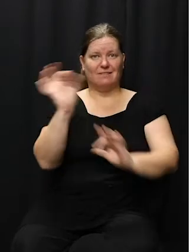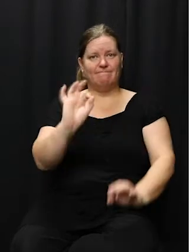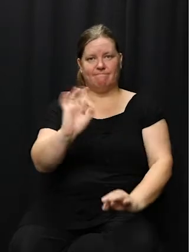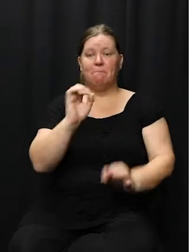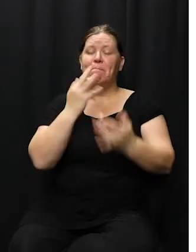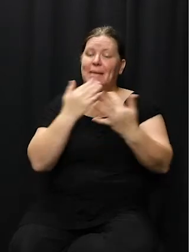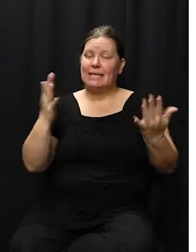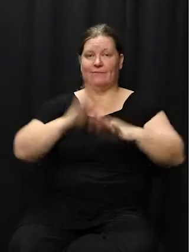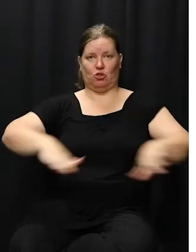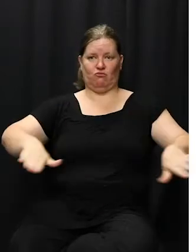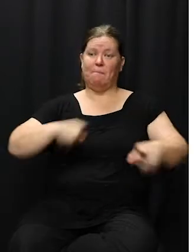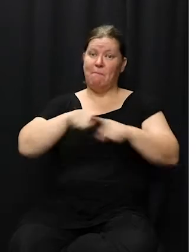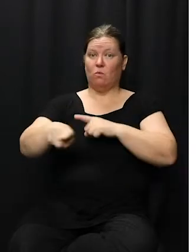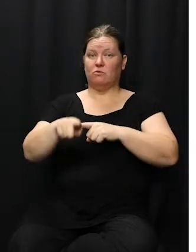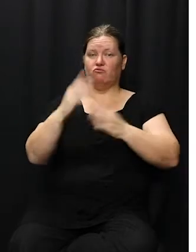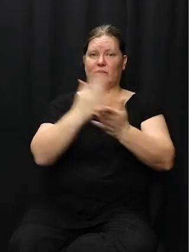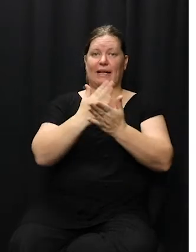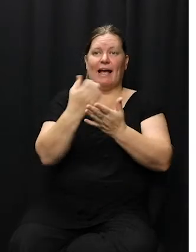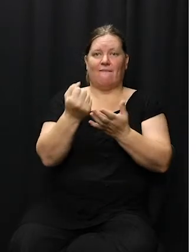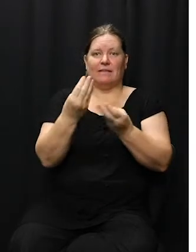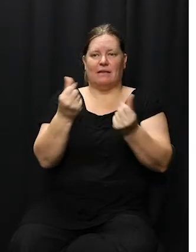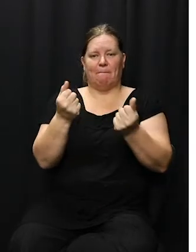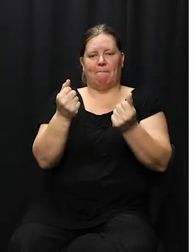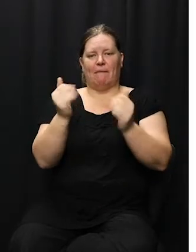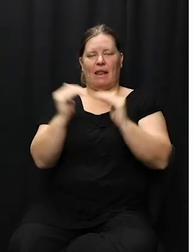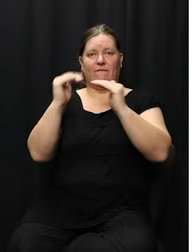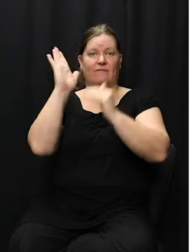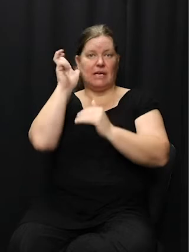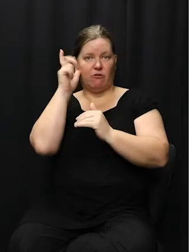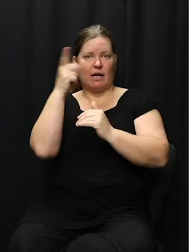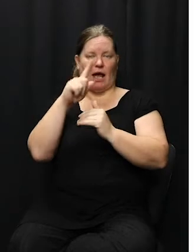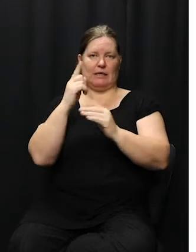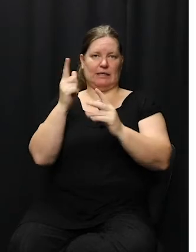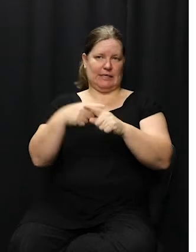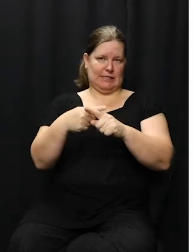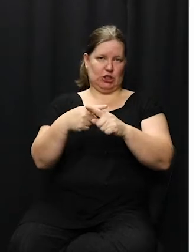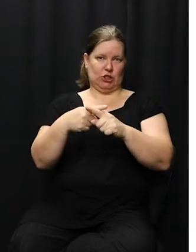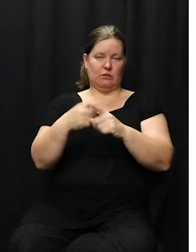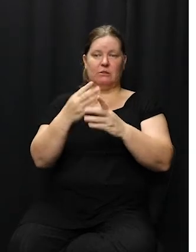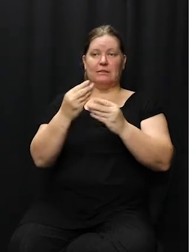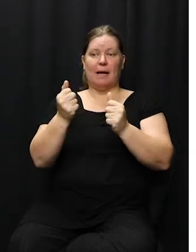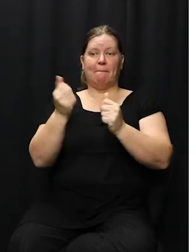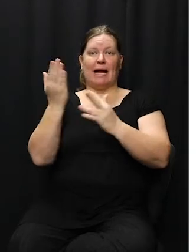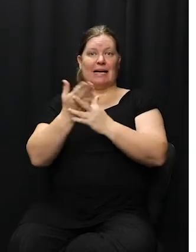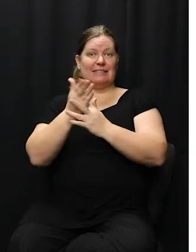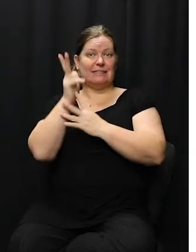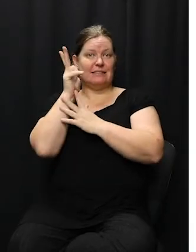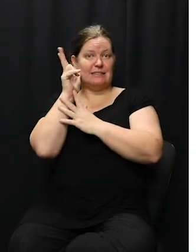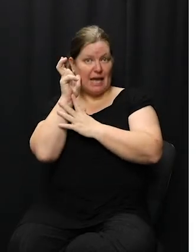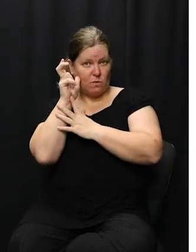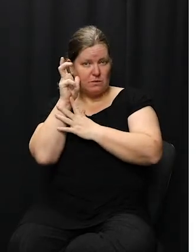sign Auslan. Most of our children really have some hearing, some level of hearing, and some English, spoken